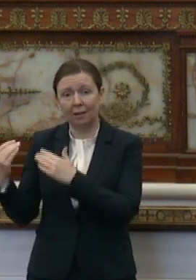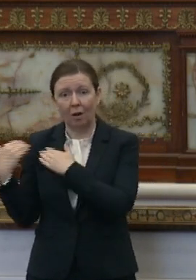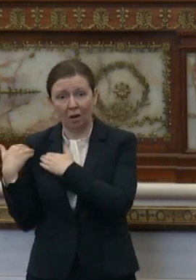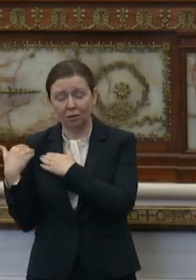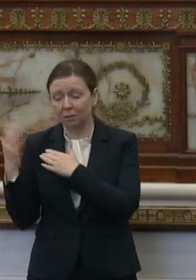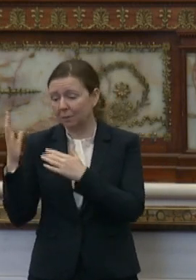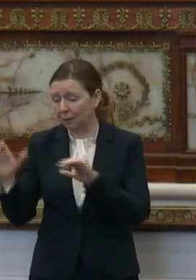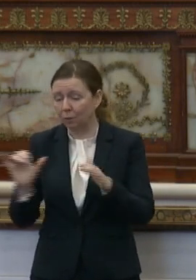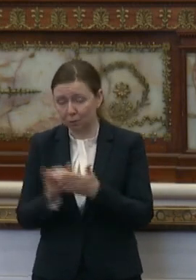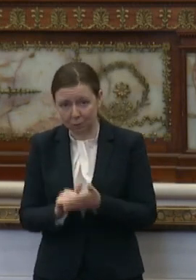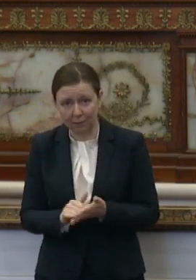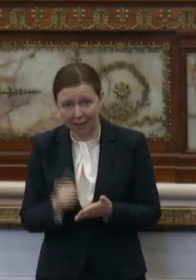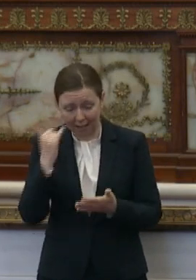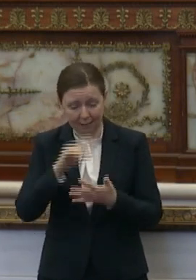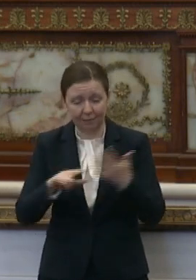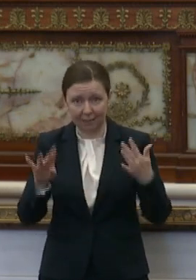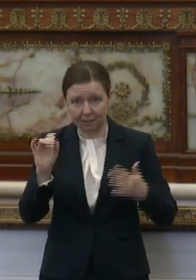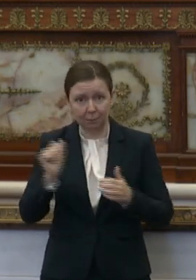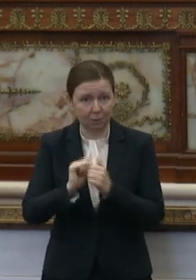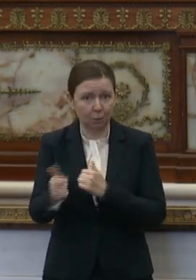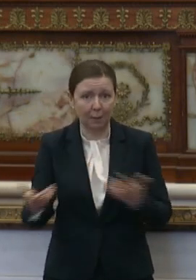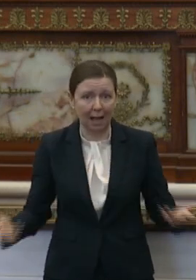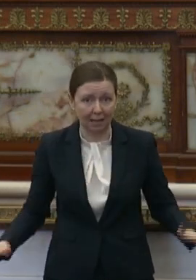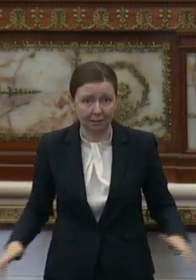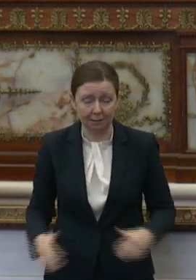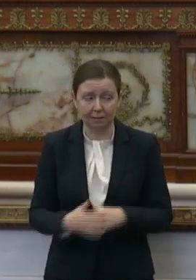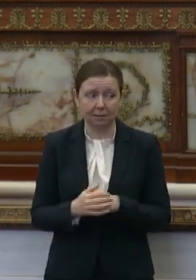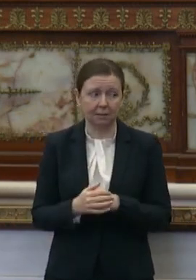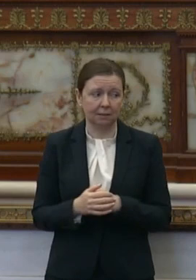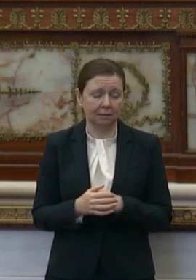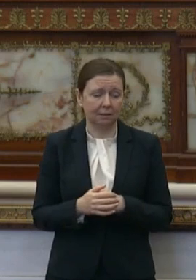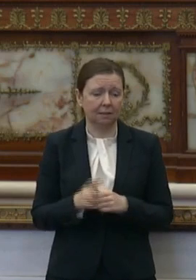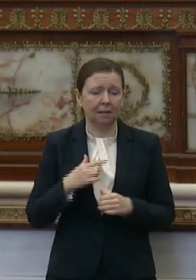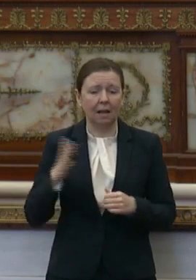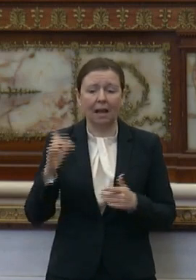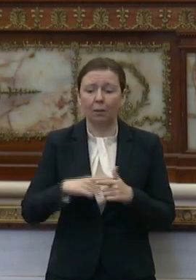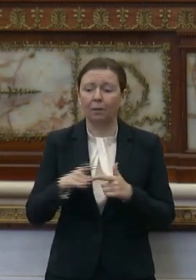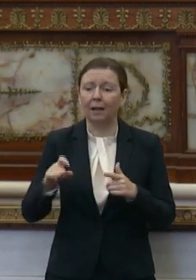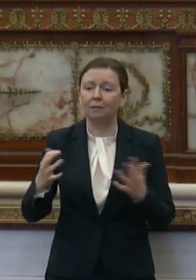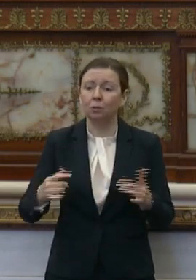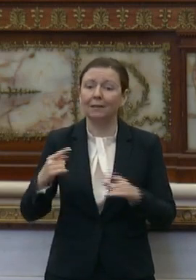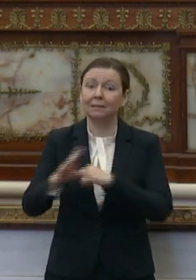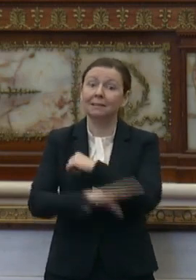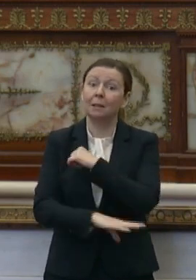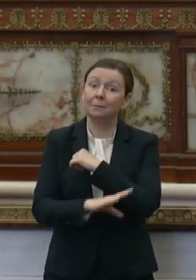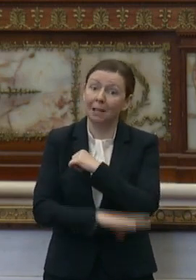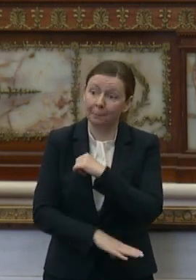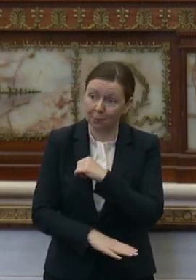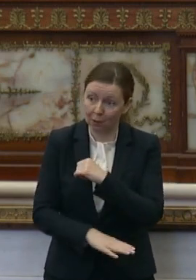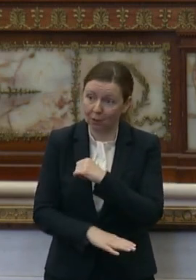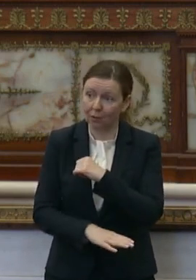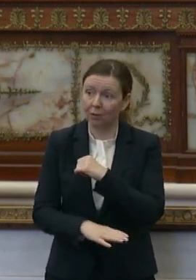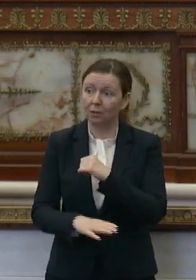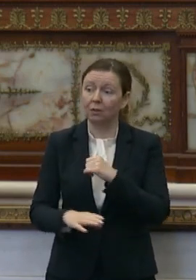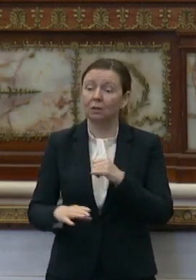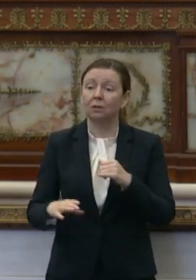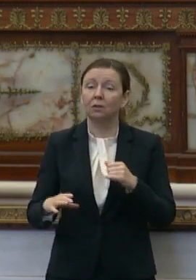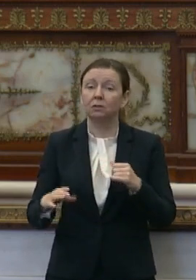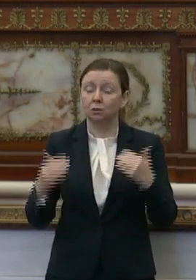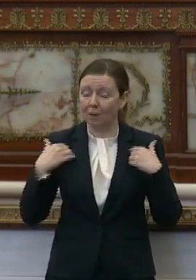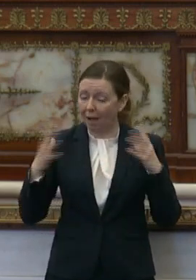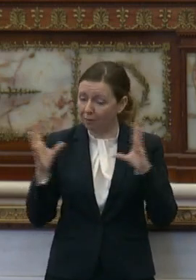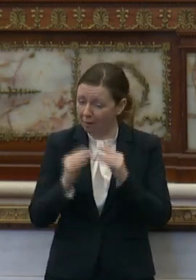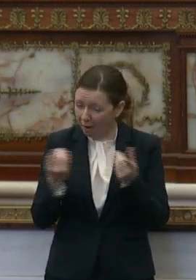will do, I will have no way to dispute the allegation. I will then have to wait until September to send out a notice for conciliation